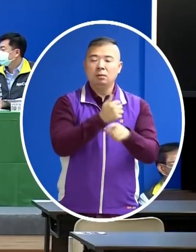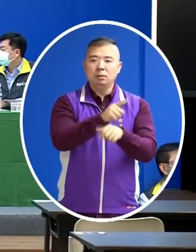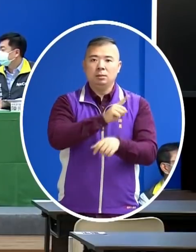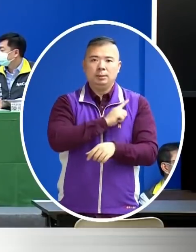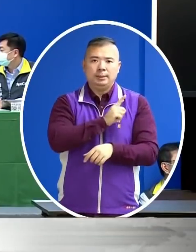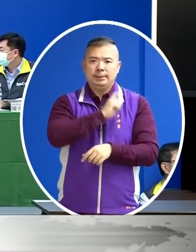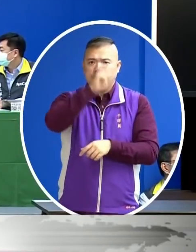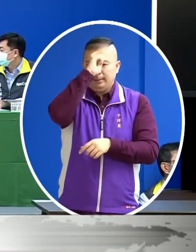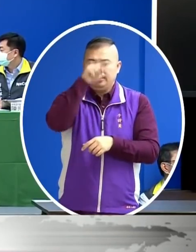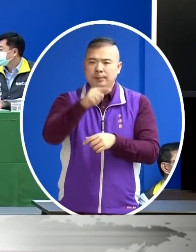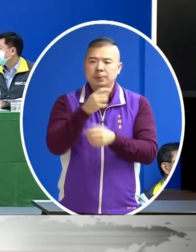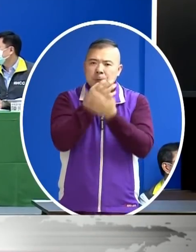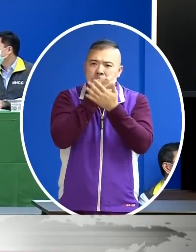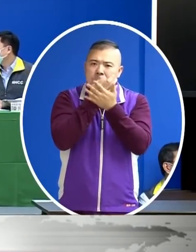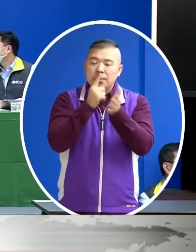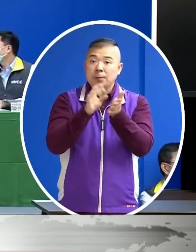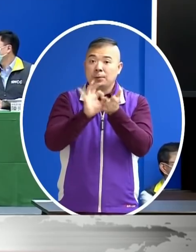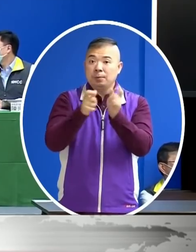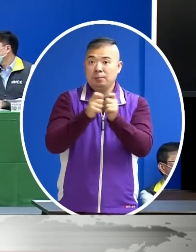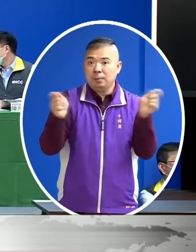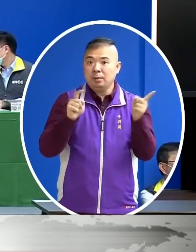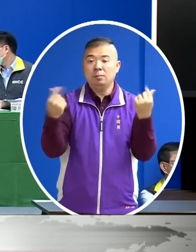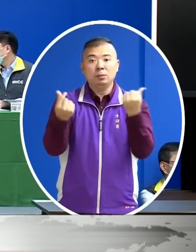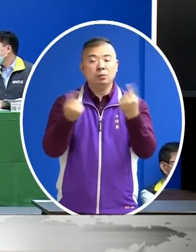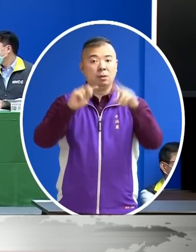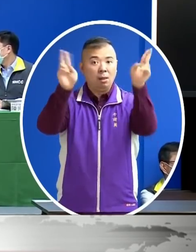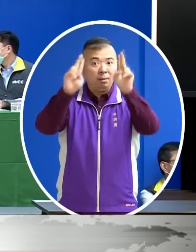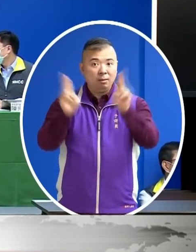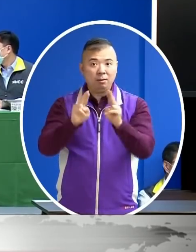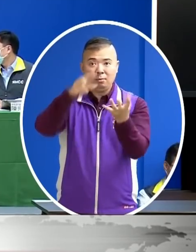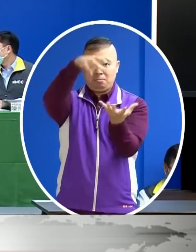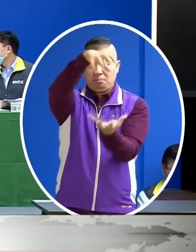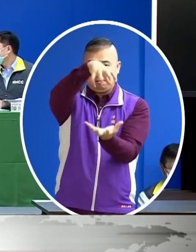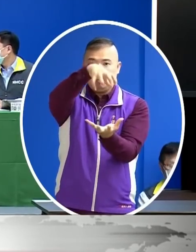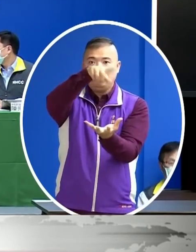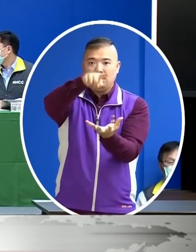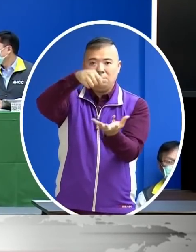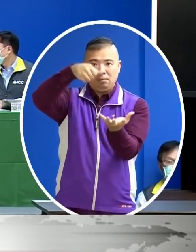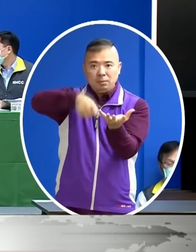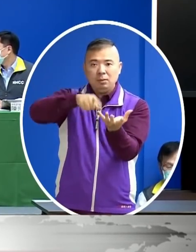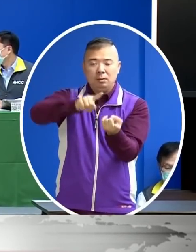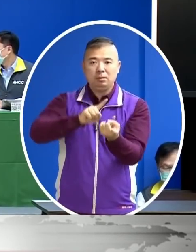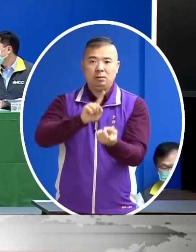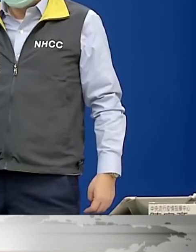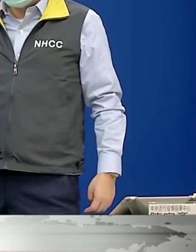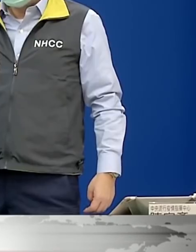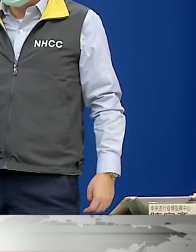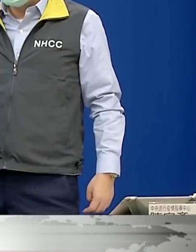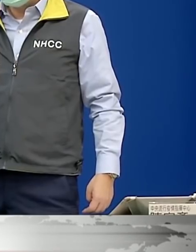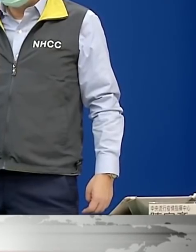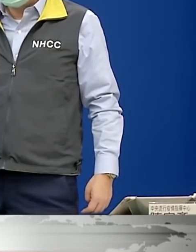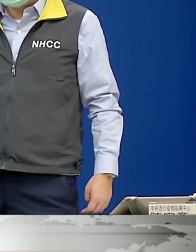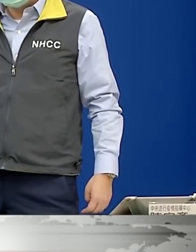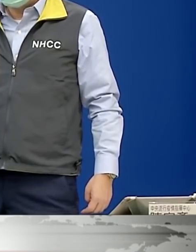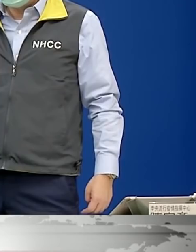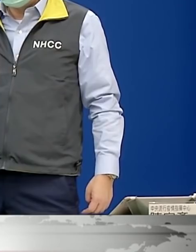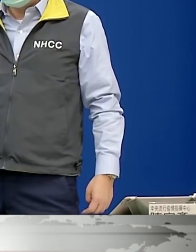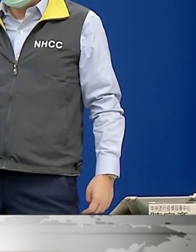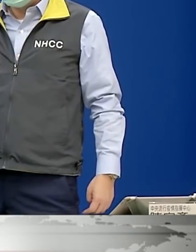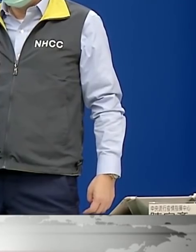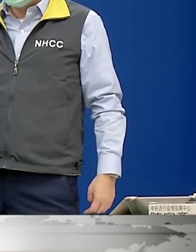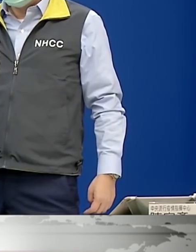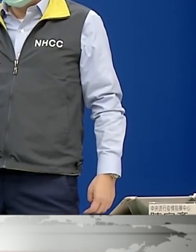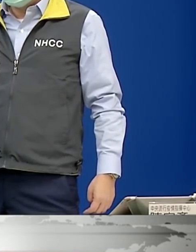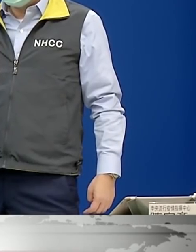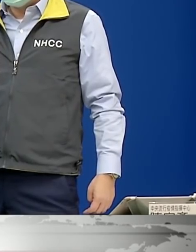FDA found that rice cooker disinfection can kill more than 99% of the germs and lower the mask sufficiently by